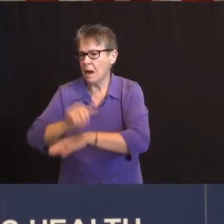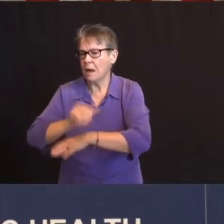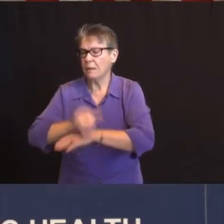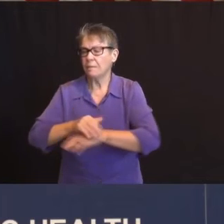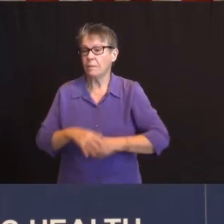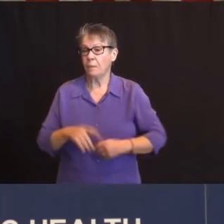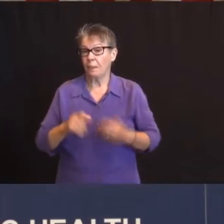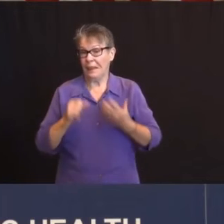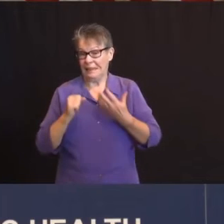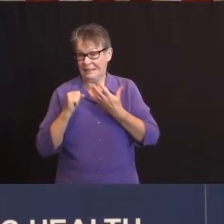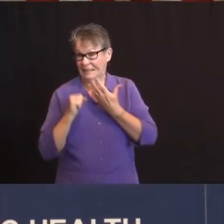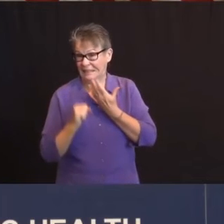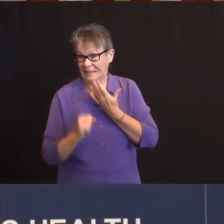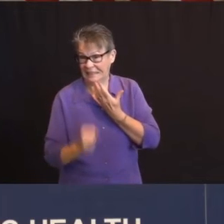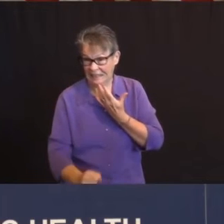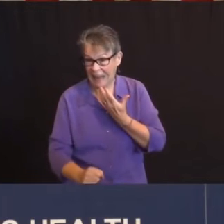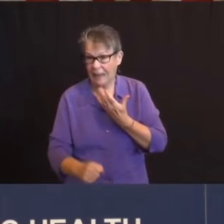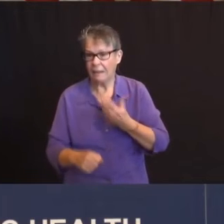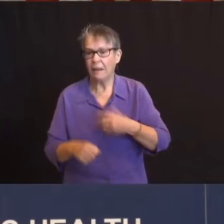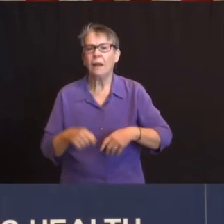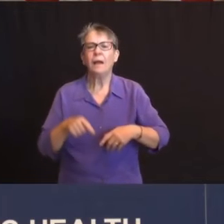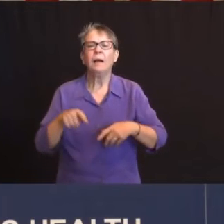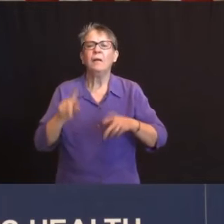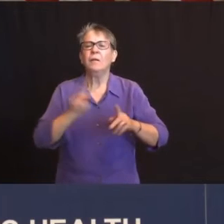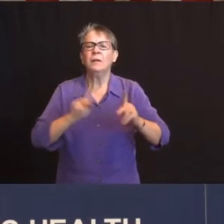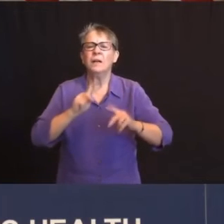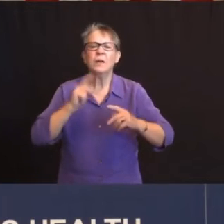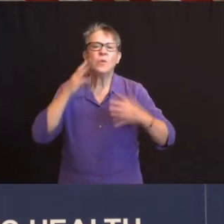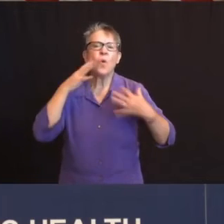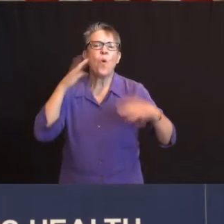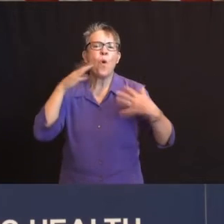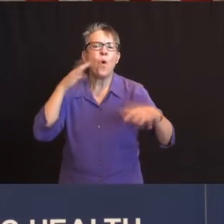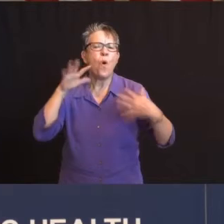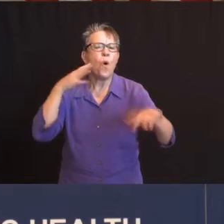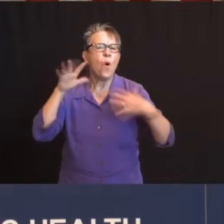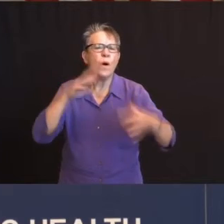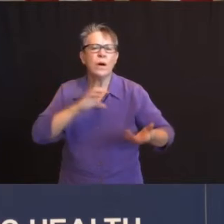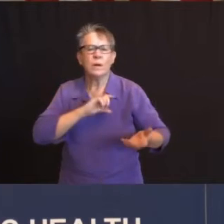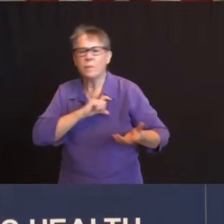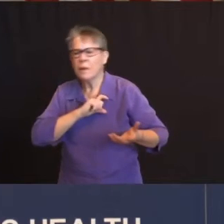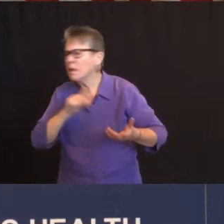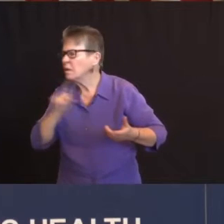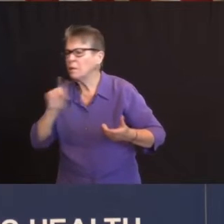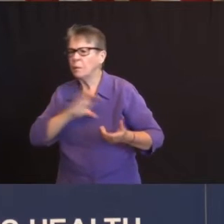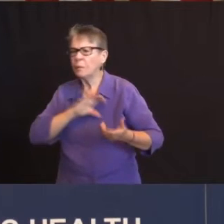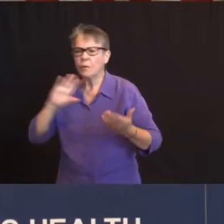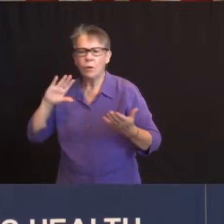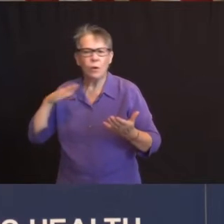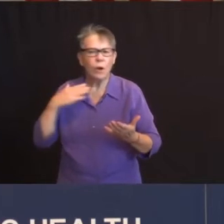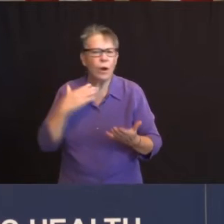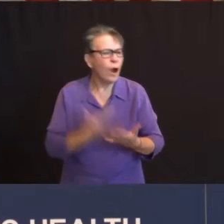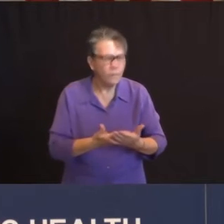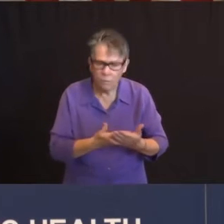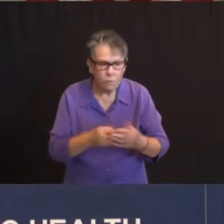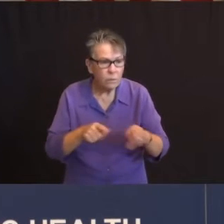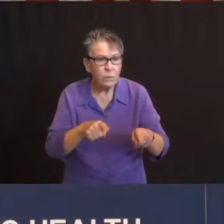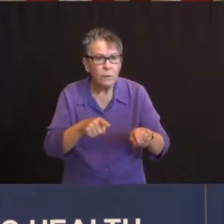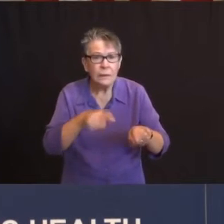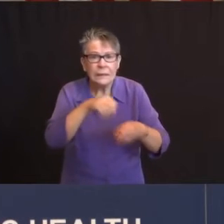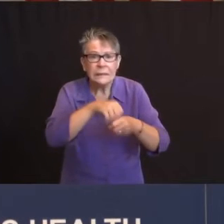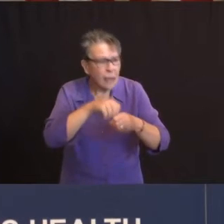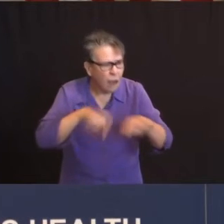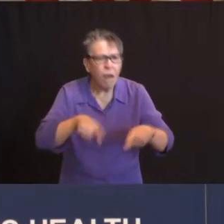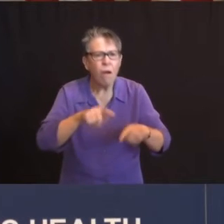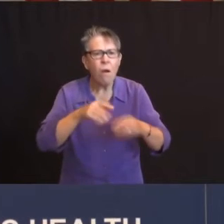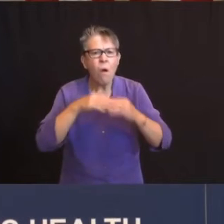complaint and found more than 50 people inside where social distancing was not possible